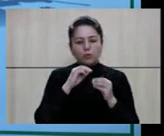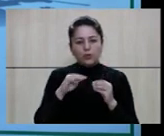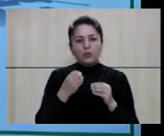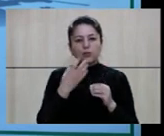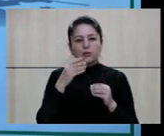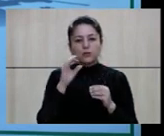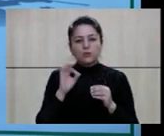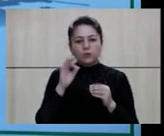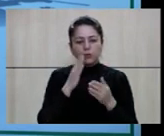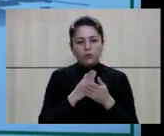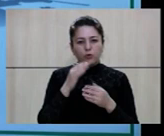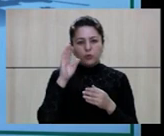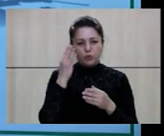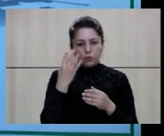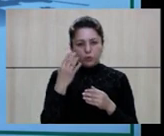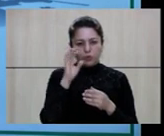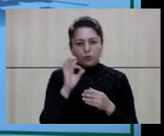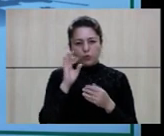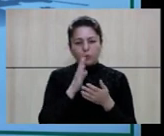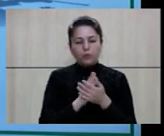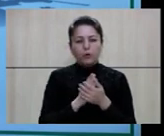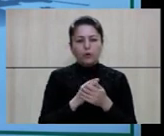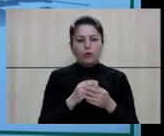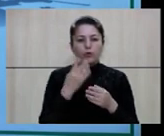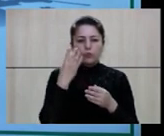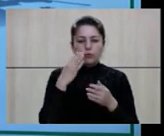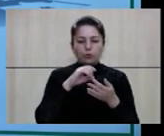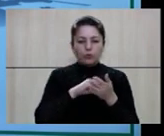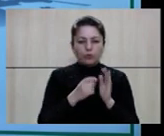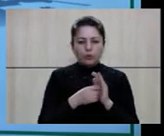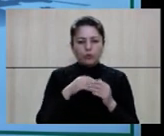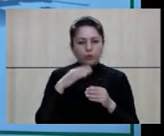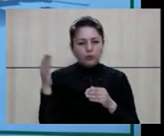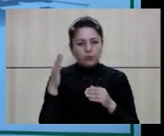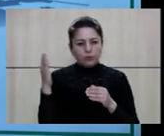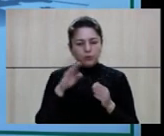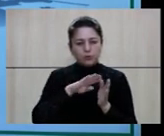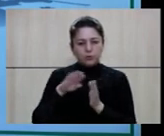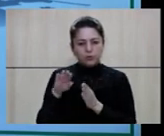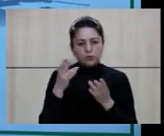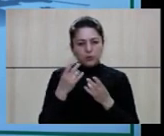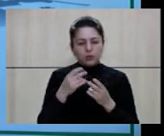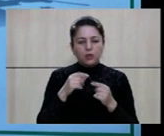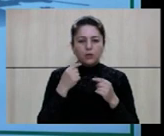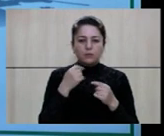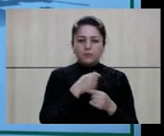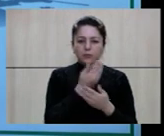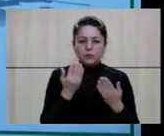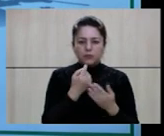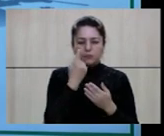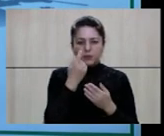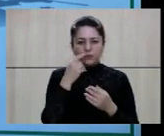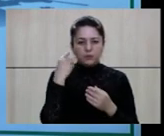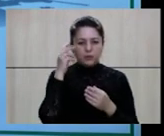bor? 4 ta. Demak, biz 4 xona 10 ga surishimiz kerak. Bizda bitta raqam turibdi. Bitta